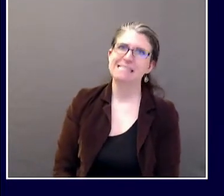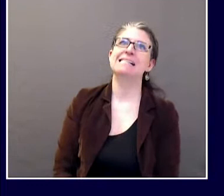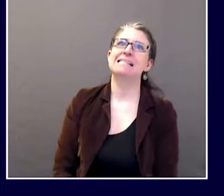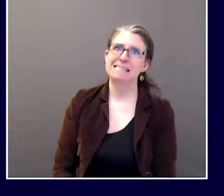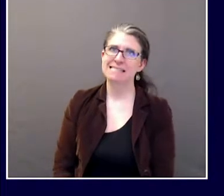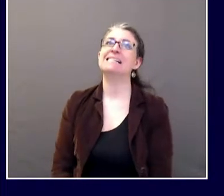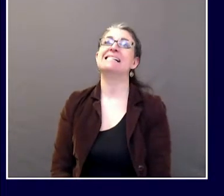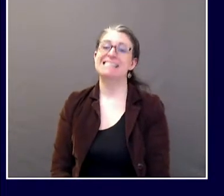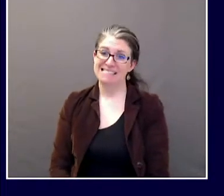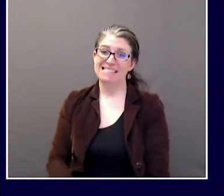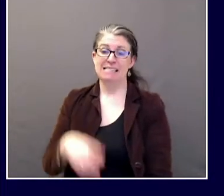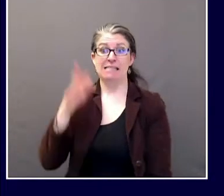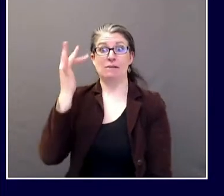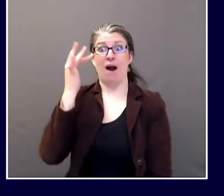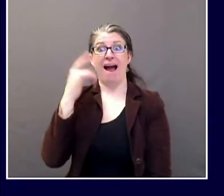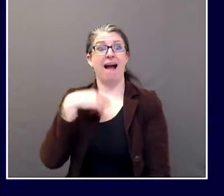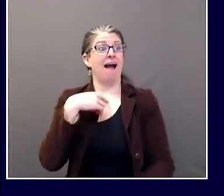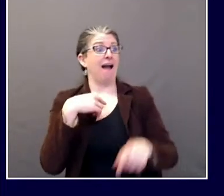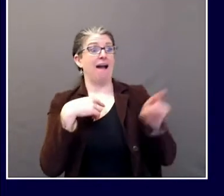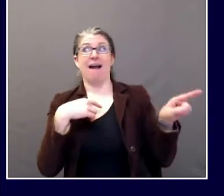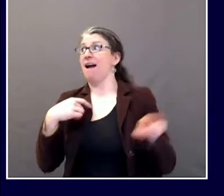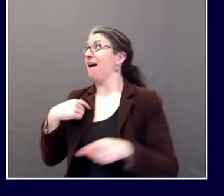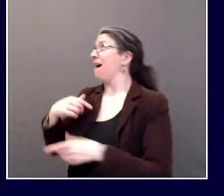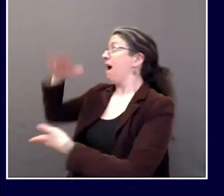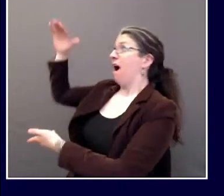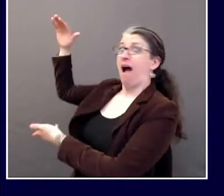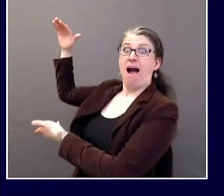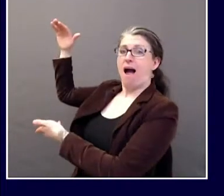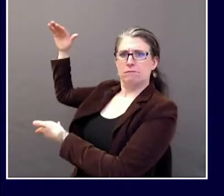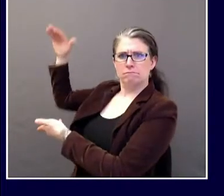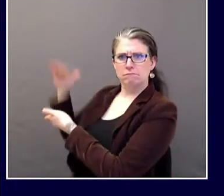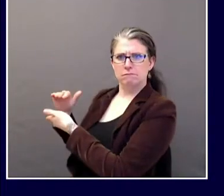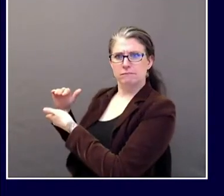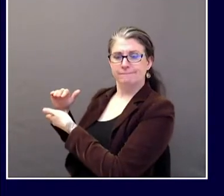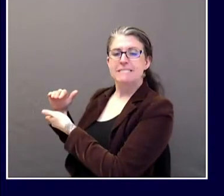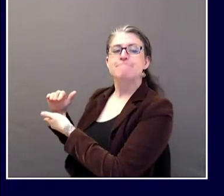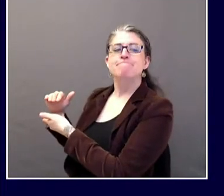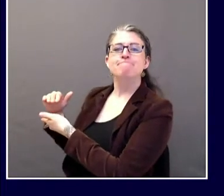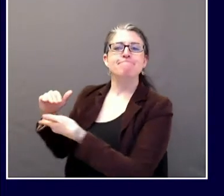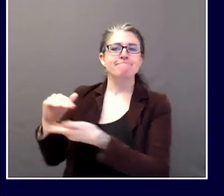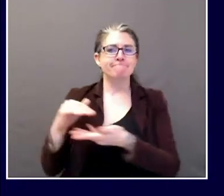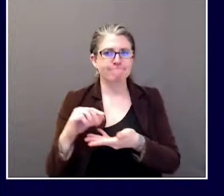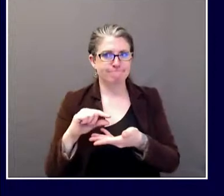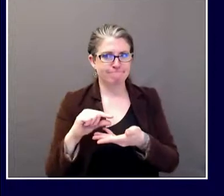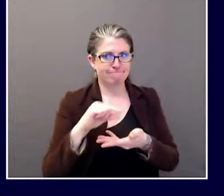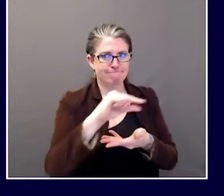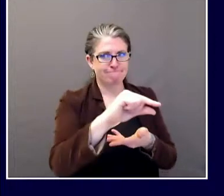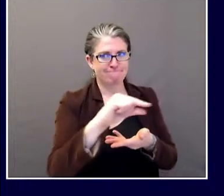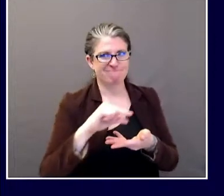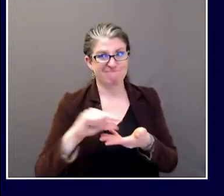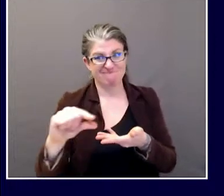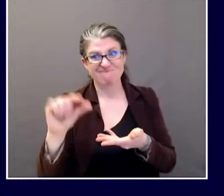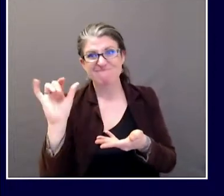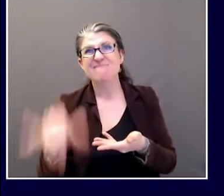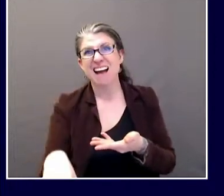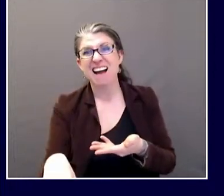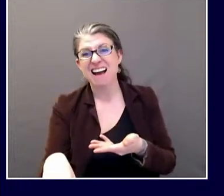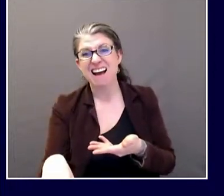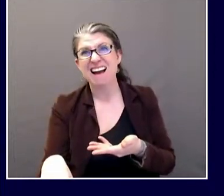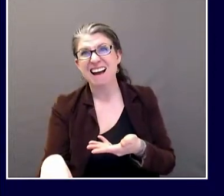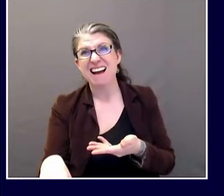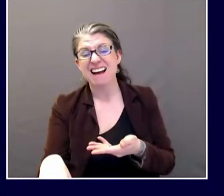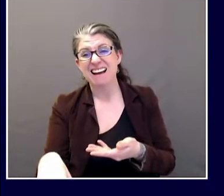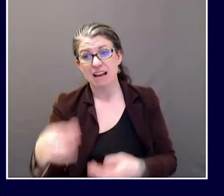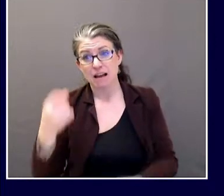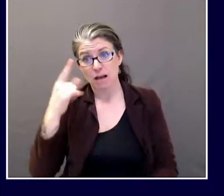into the state, it wasn't just York Hospital that got a lot less than they could have used. Virtually every single hospital, in